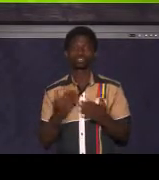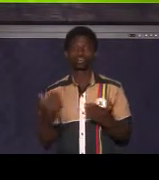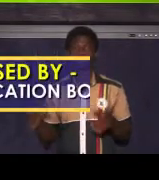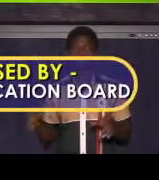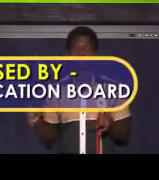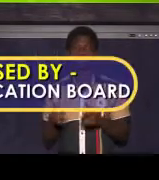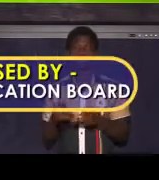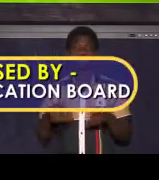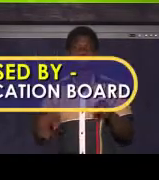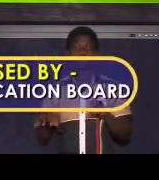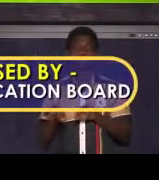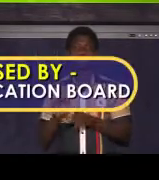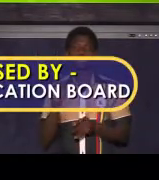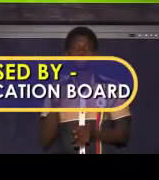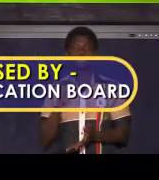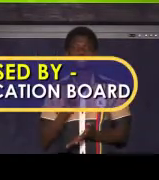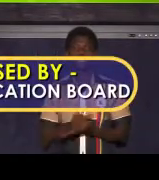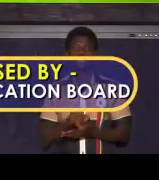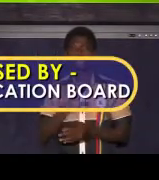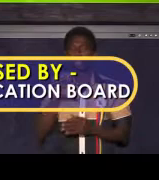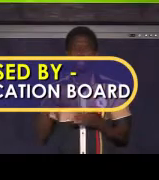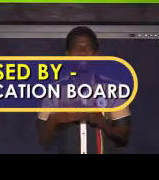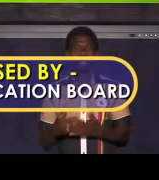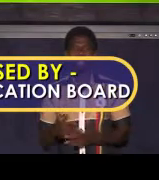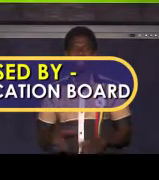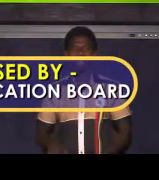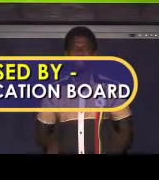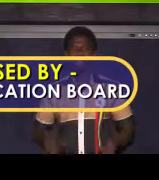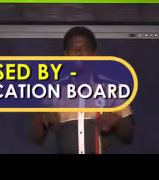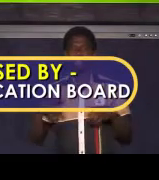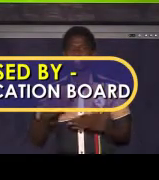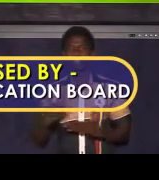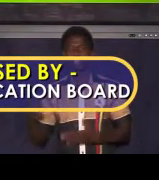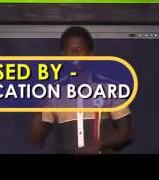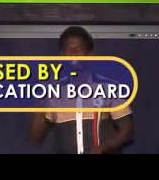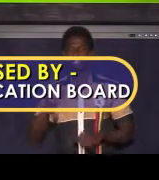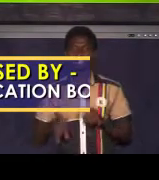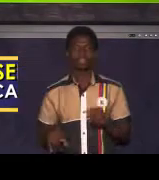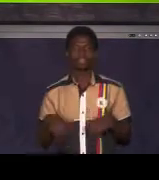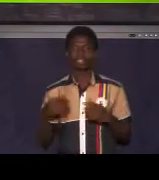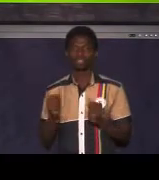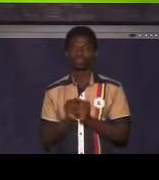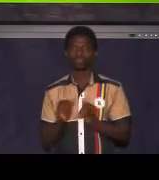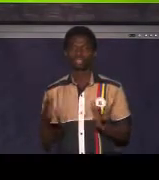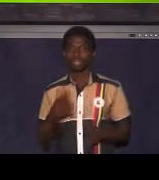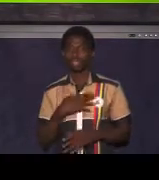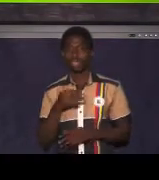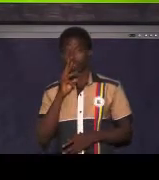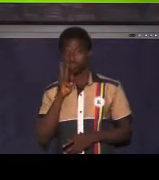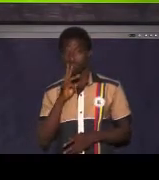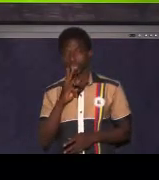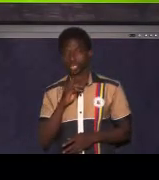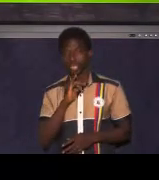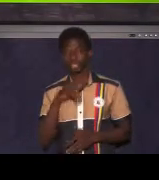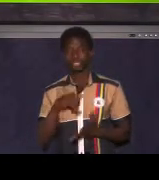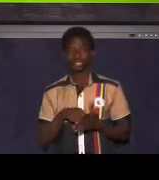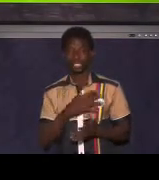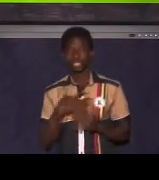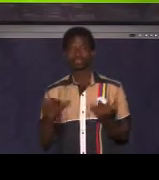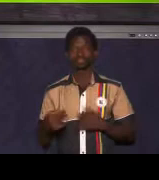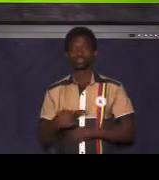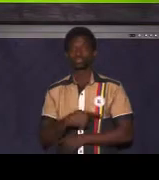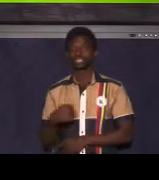that all living things cannot do without. And we talked about water. Today, we still want to talk about